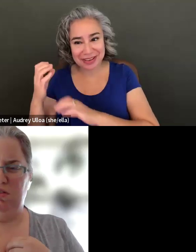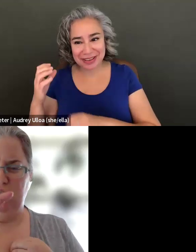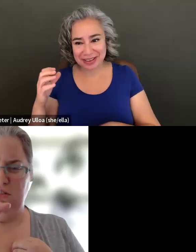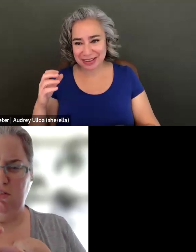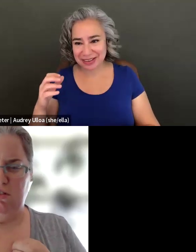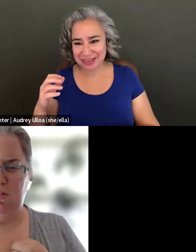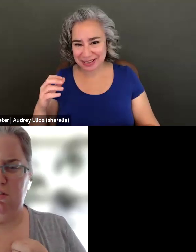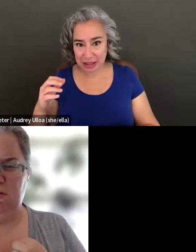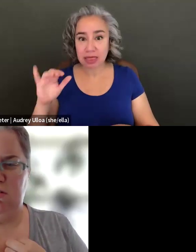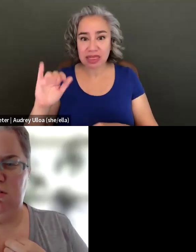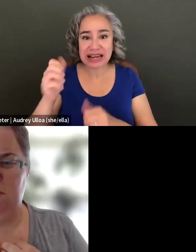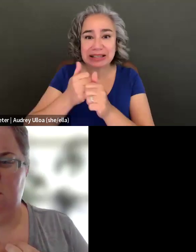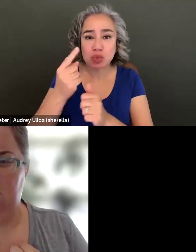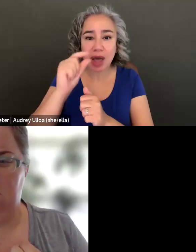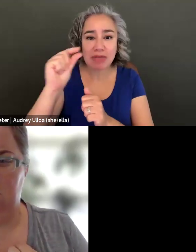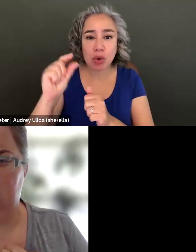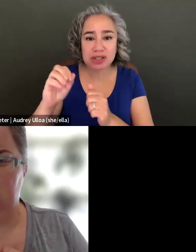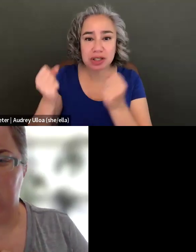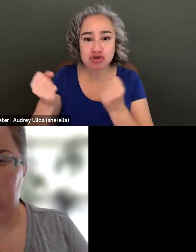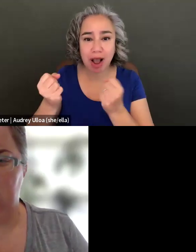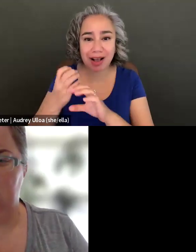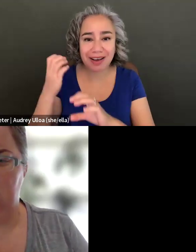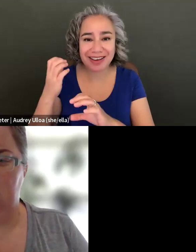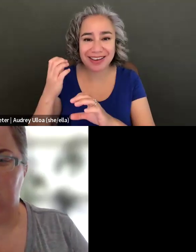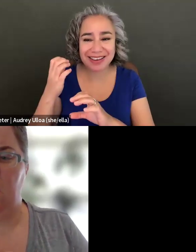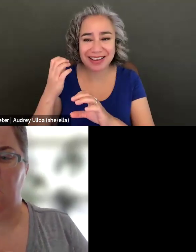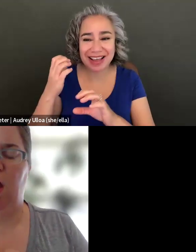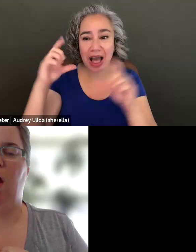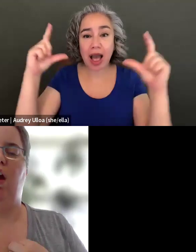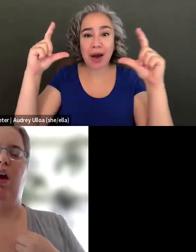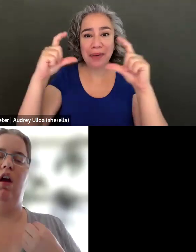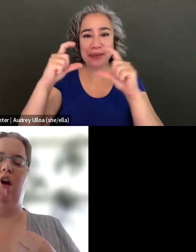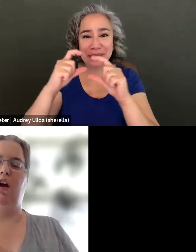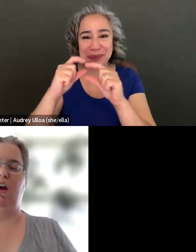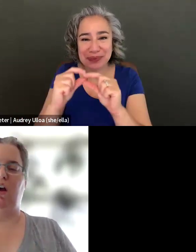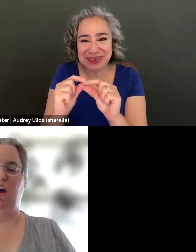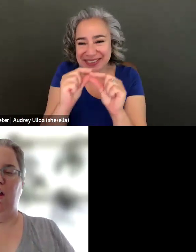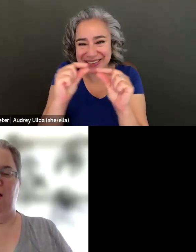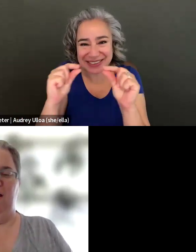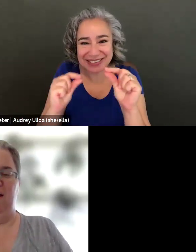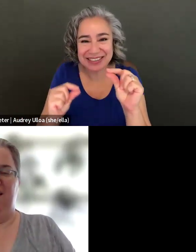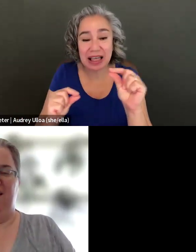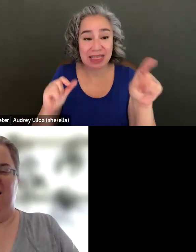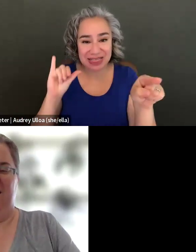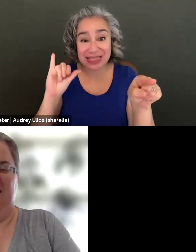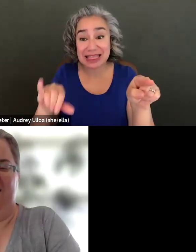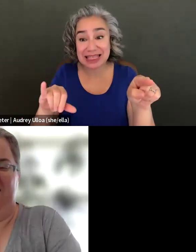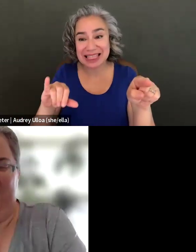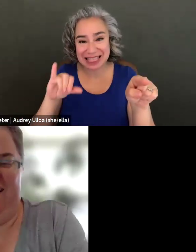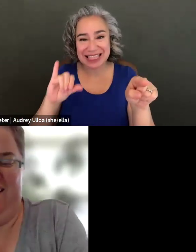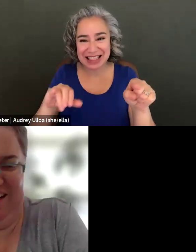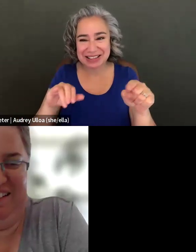300,000 semi-trucks, which is the number of truckloads needed to transport the maize that we did not harvest last year due to heat, drought,